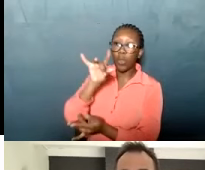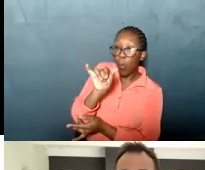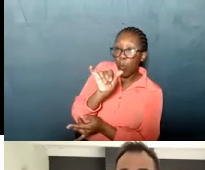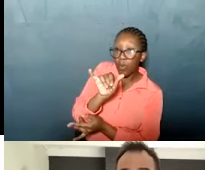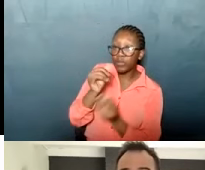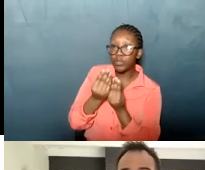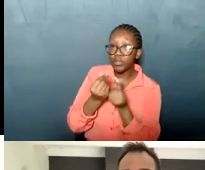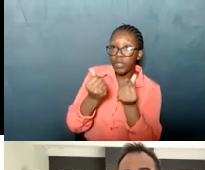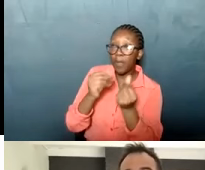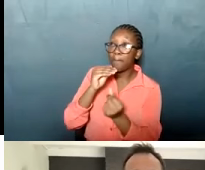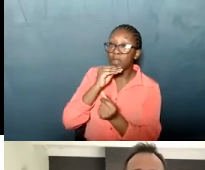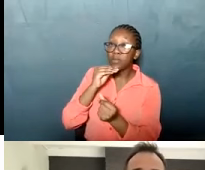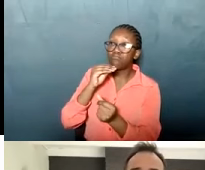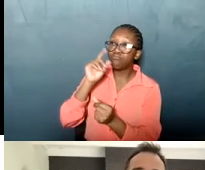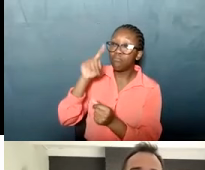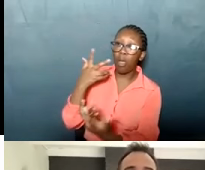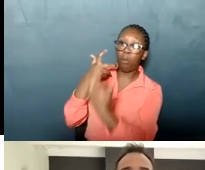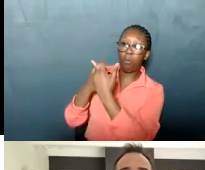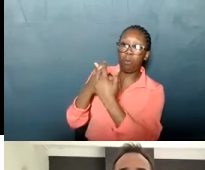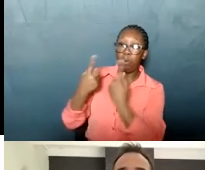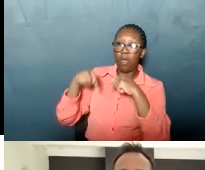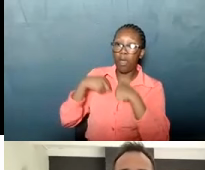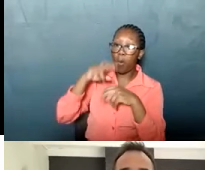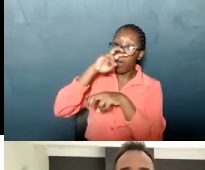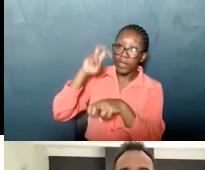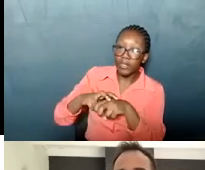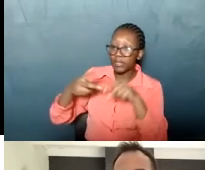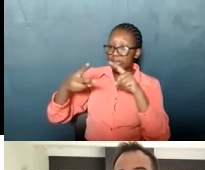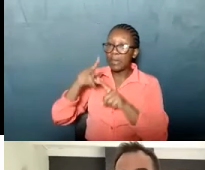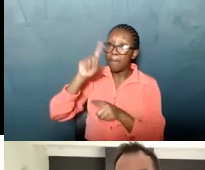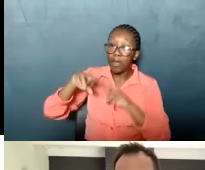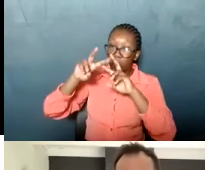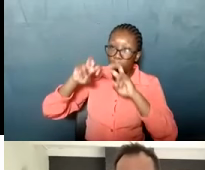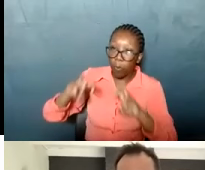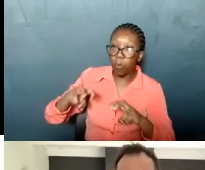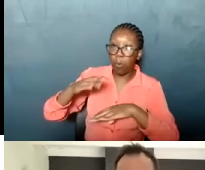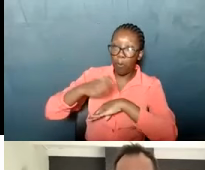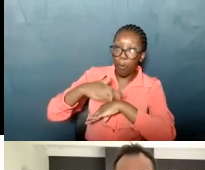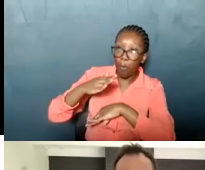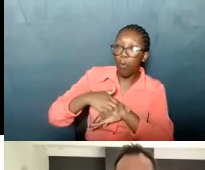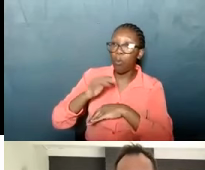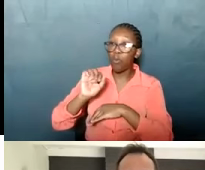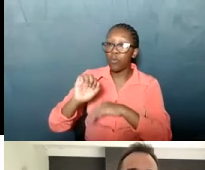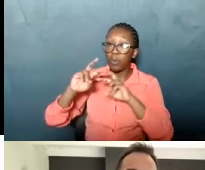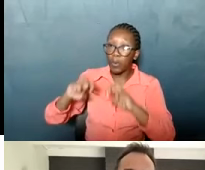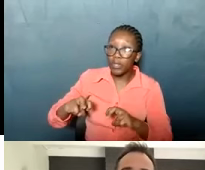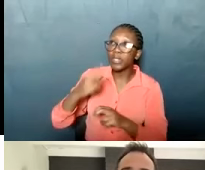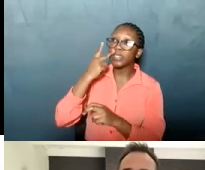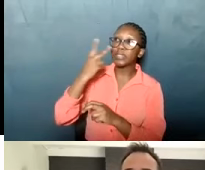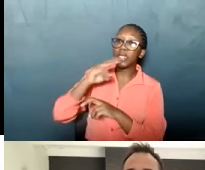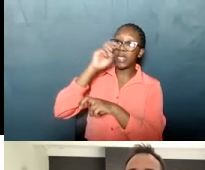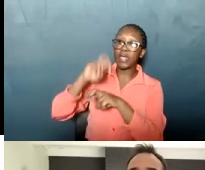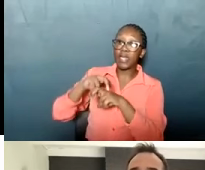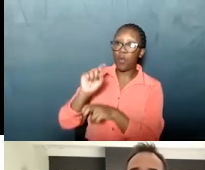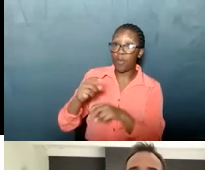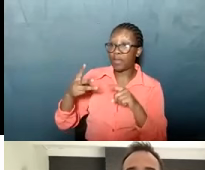our needs by conducting an evidence-based consultative prioritization exercise. Ensuring